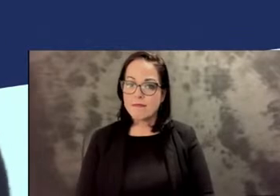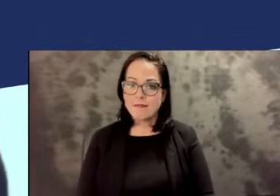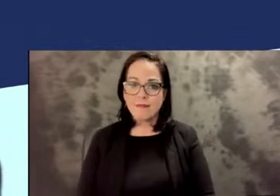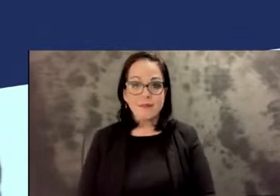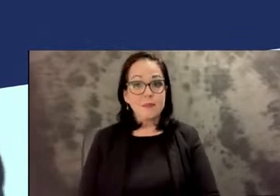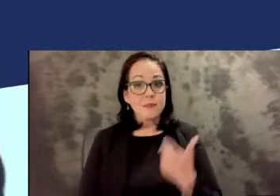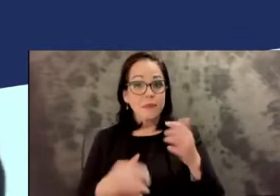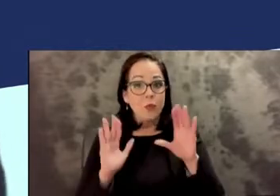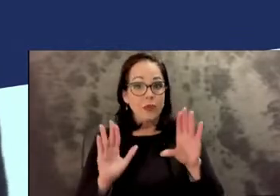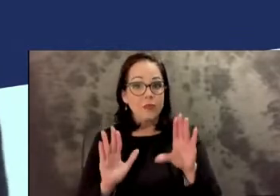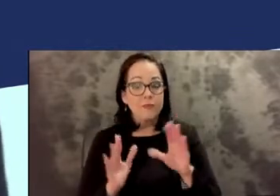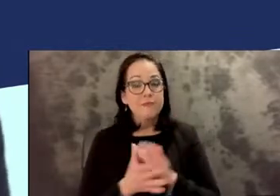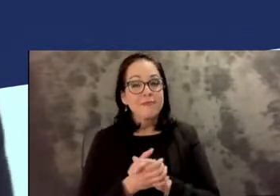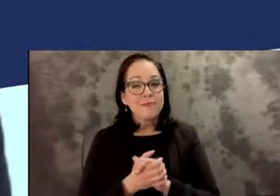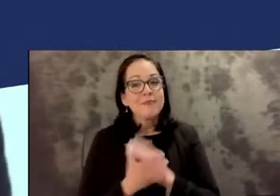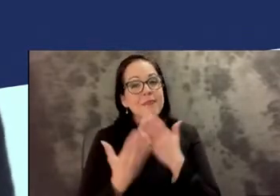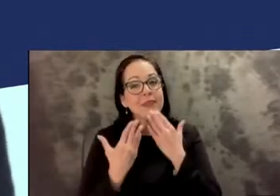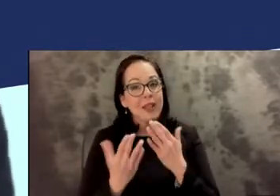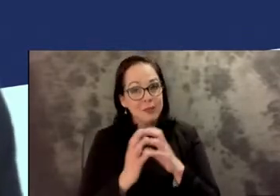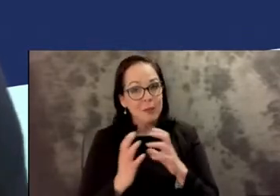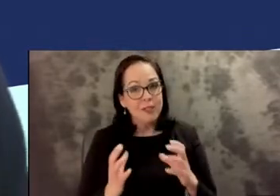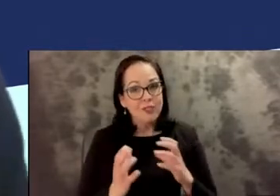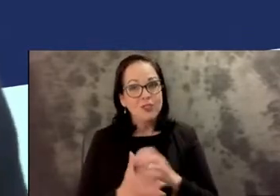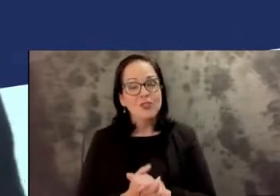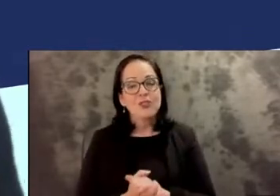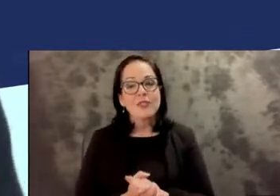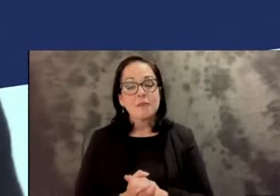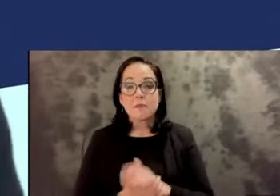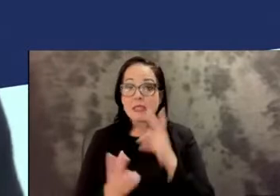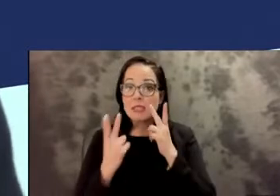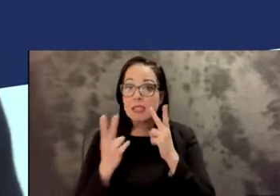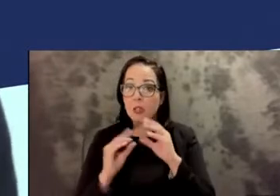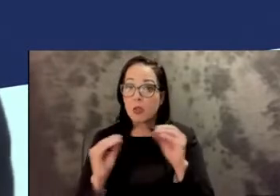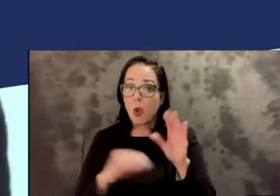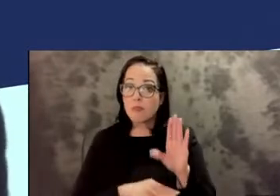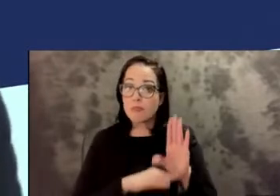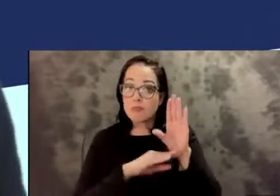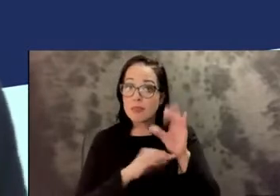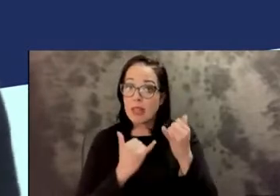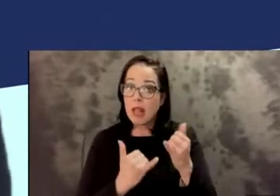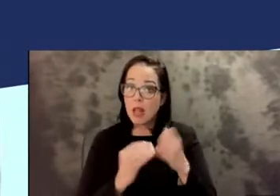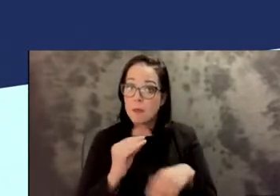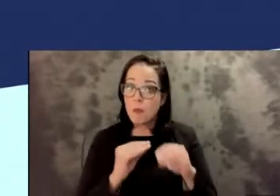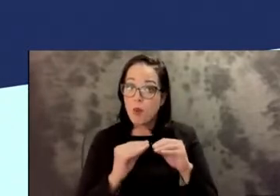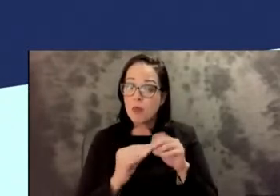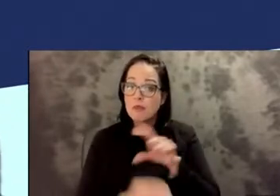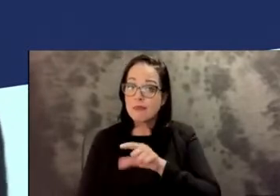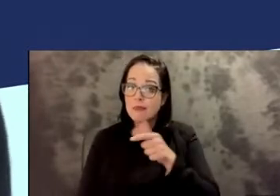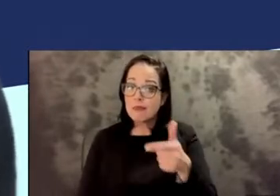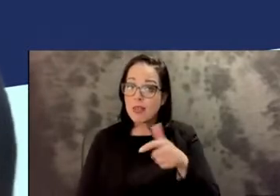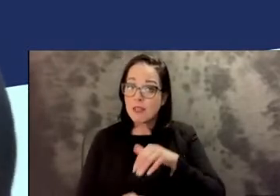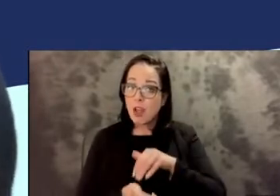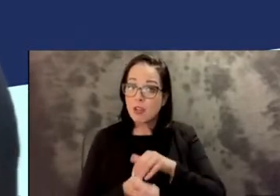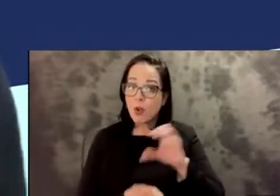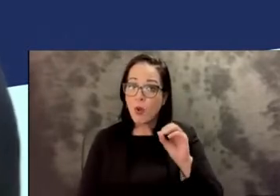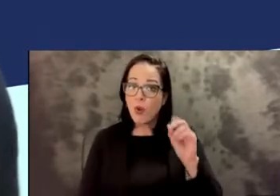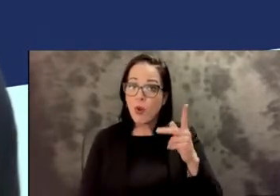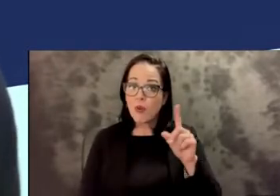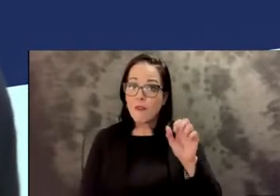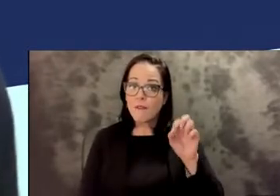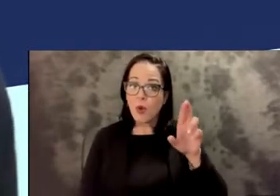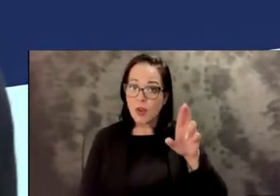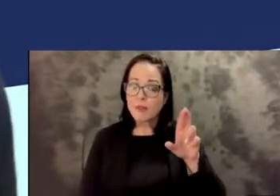Wonderful. Thank you so much. Seeing no additional hands at this time, Dr. Okafor, I turn it over to you to introduce our next subcommittee chair,